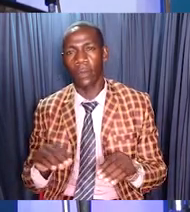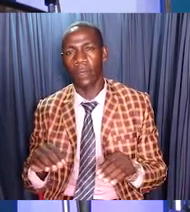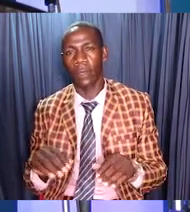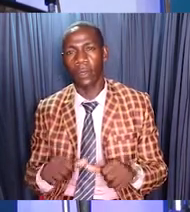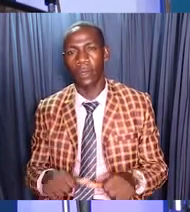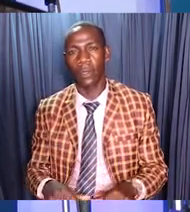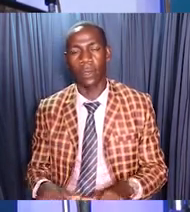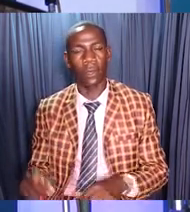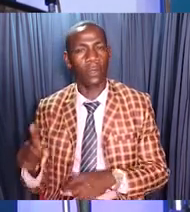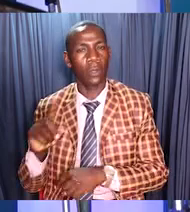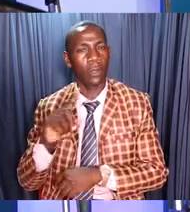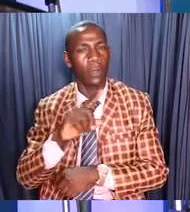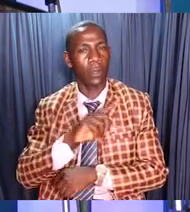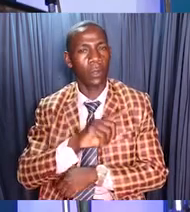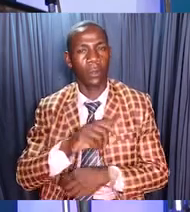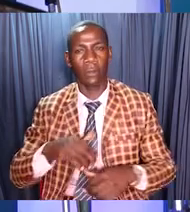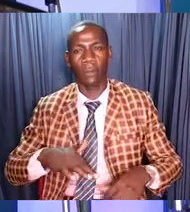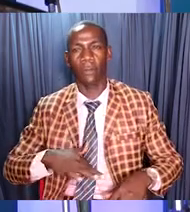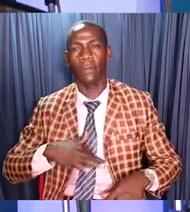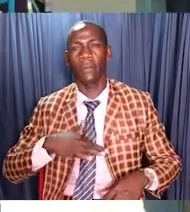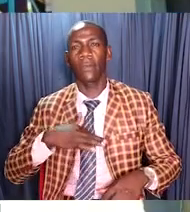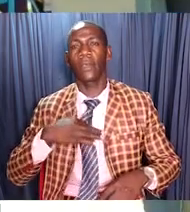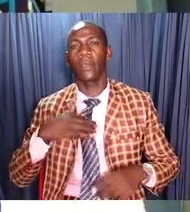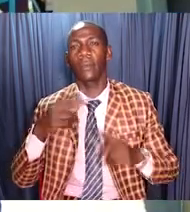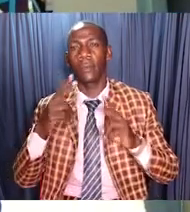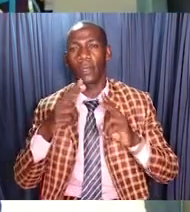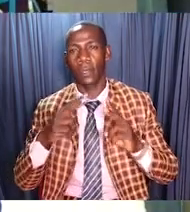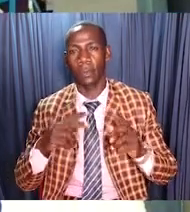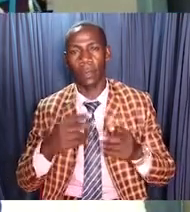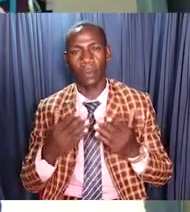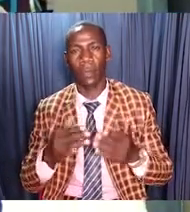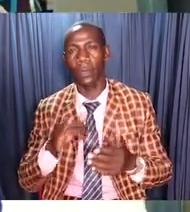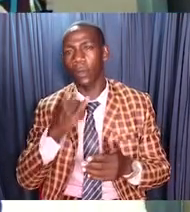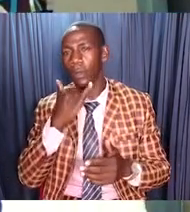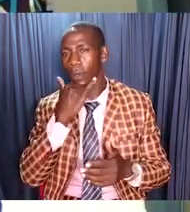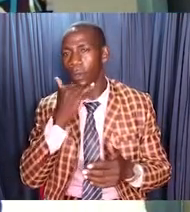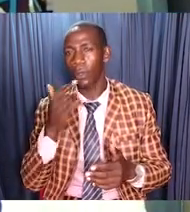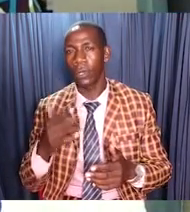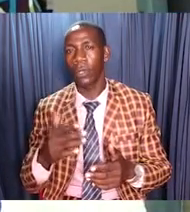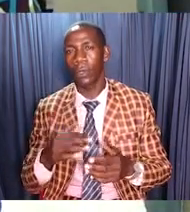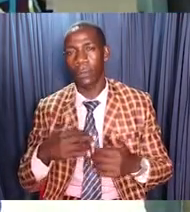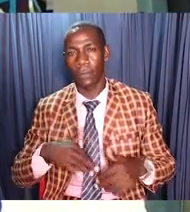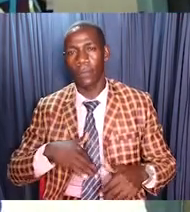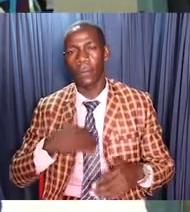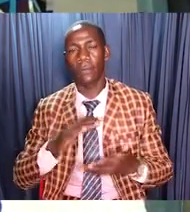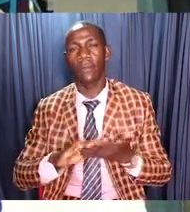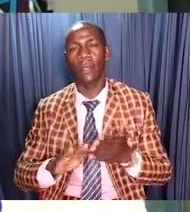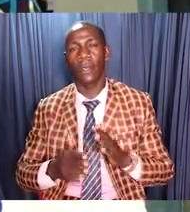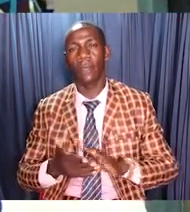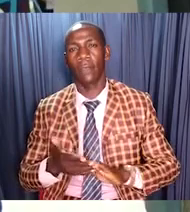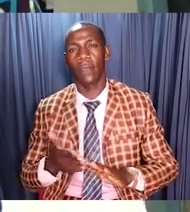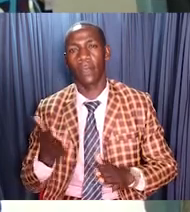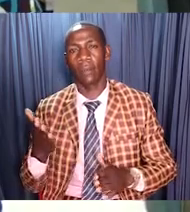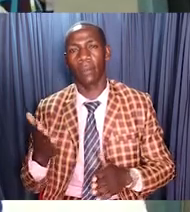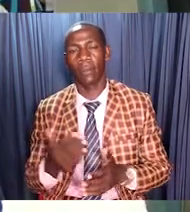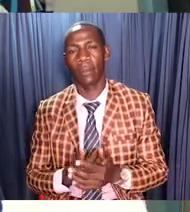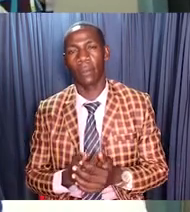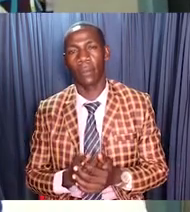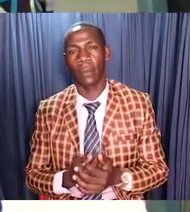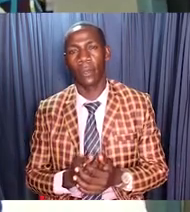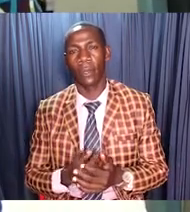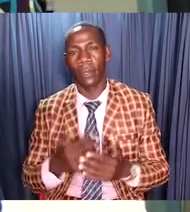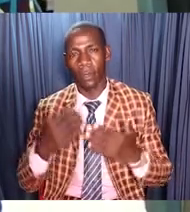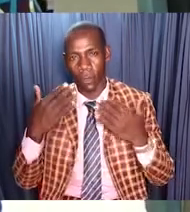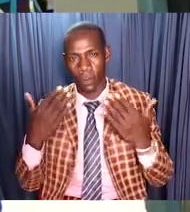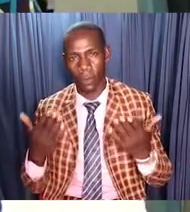unasikia amani. You live there calm. Kama una mtu mmekosea. Even if there's one was wronged you. Unaona umemsamehe kule. You feel like you've forgiven him. Maana yeye